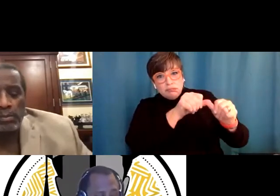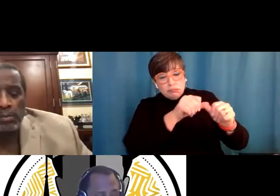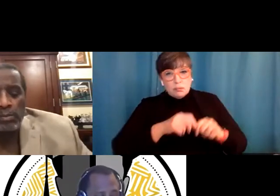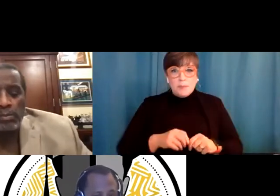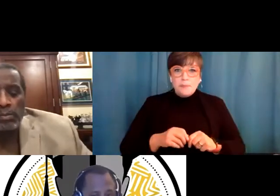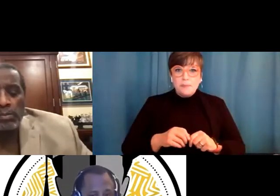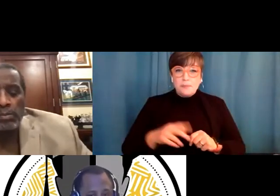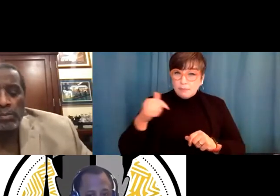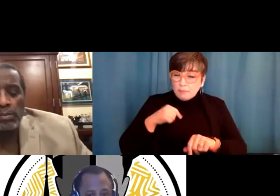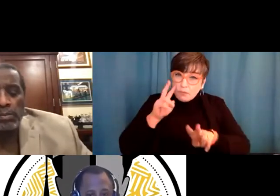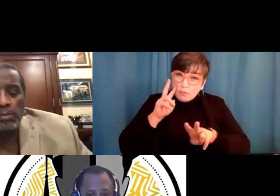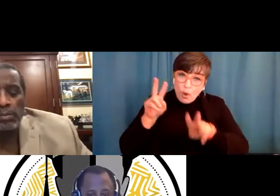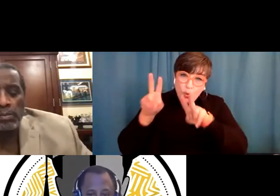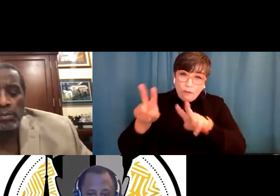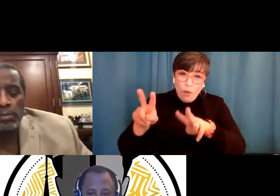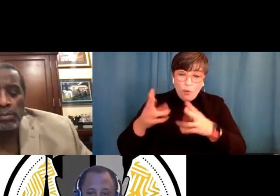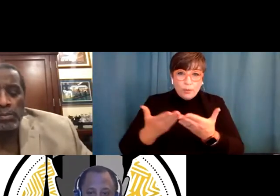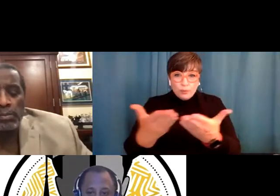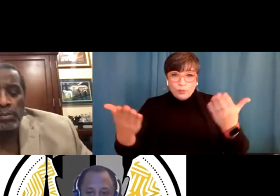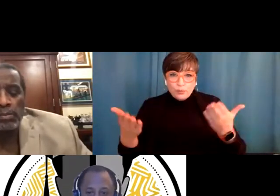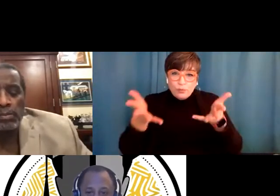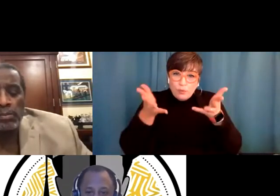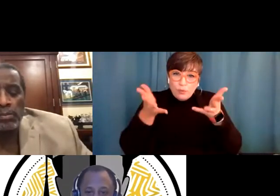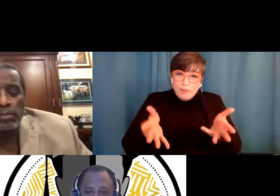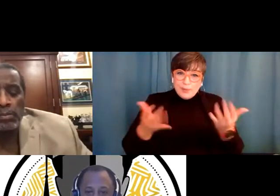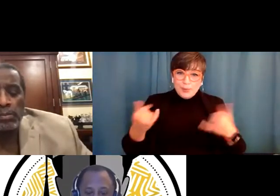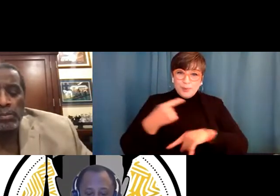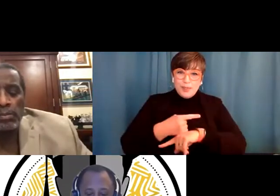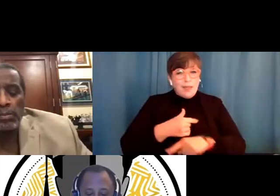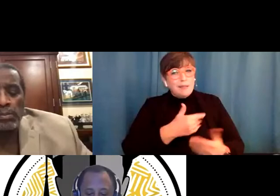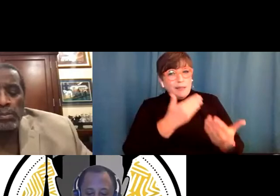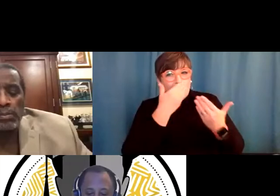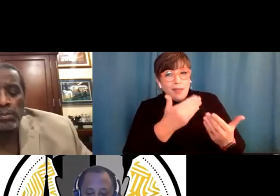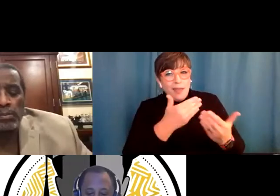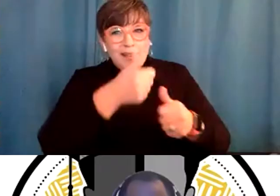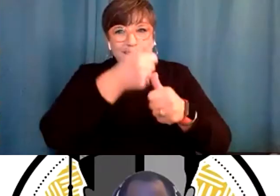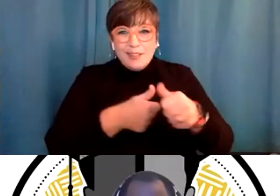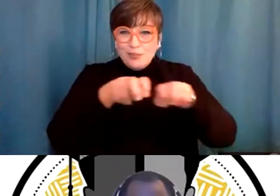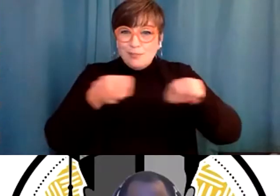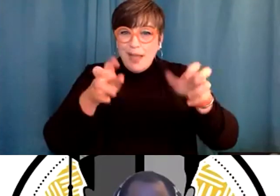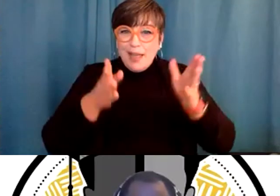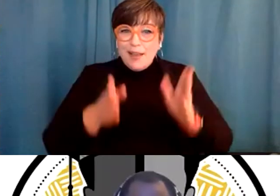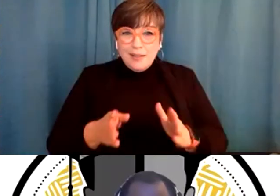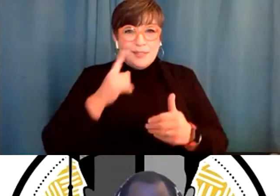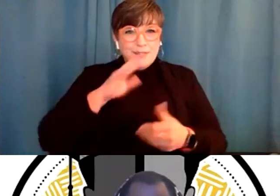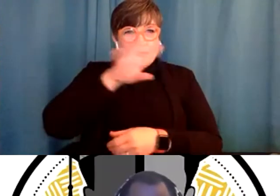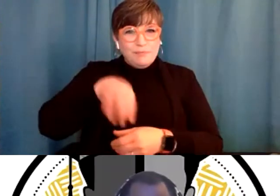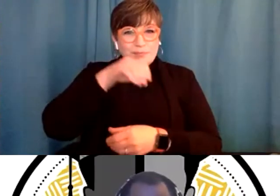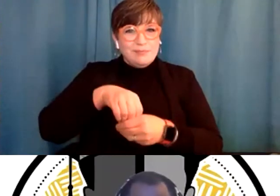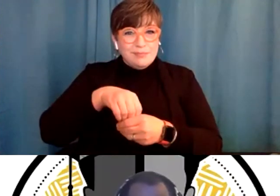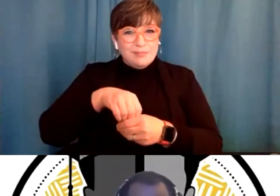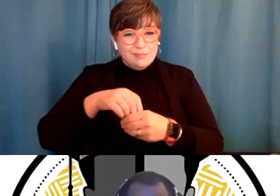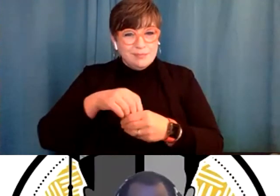look forward to the conversation today. I want to thank our panelists for engaging with us, the audience, in